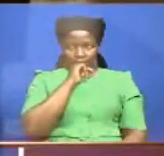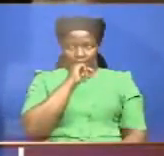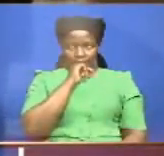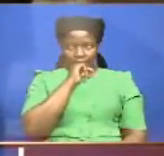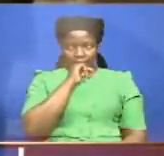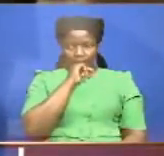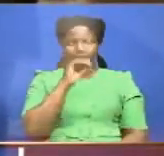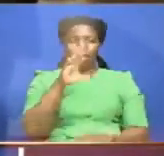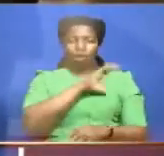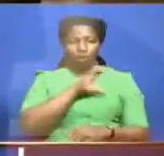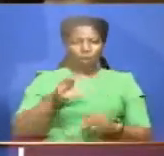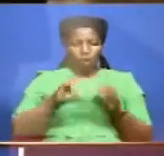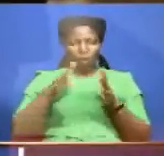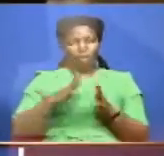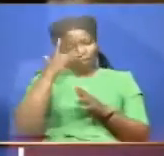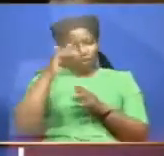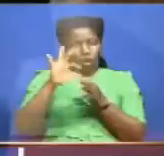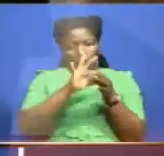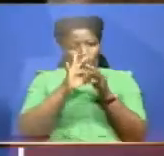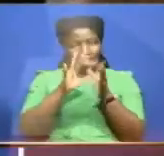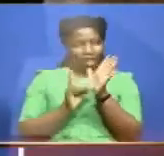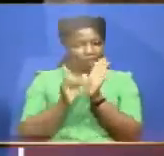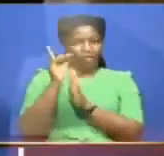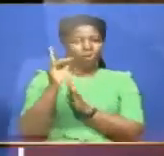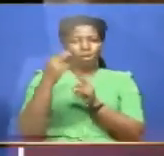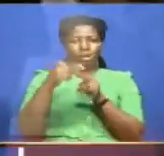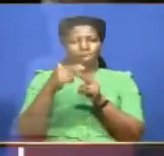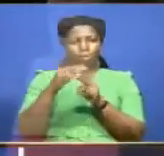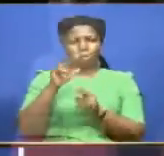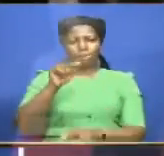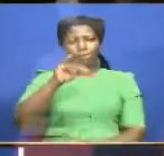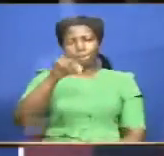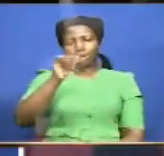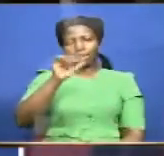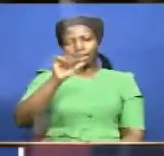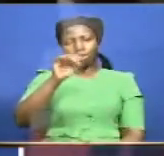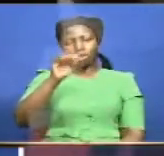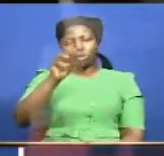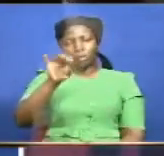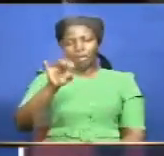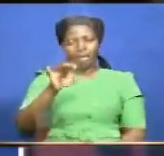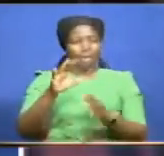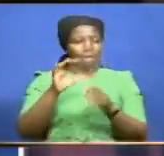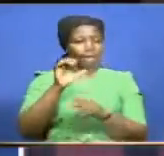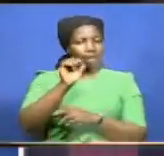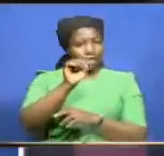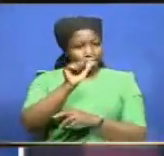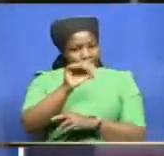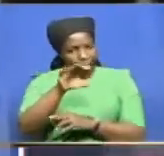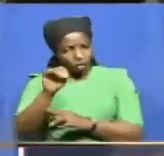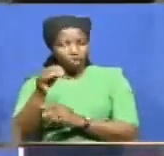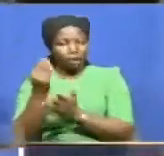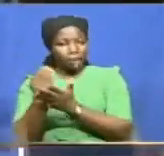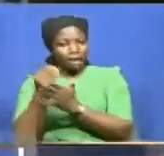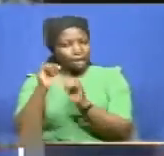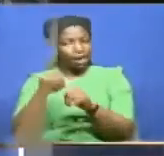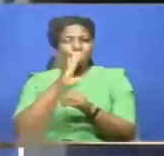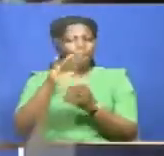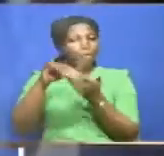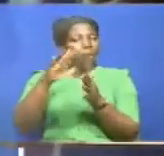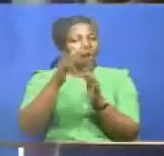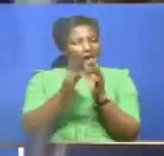According to the Commissioner for Cooperative Development, Geoffrey Nja’ngombe, the Saccos asset base could be much higher if the societies could